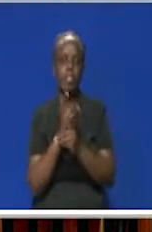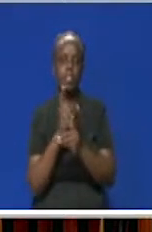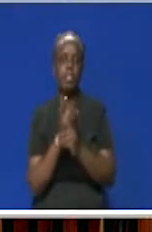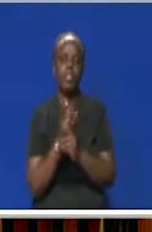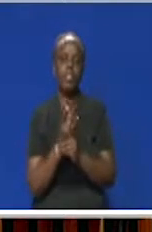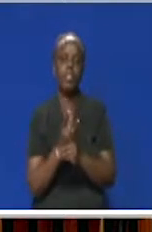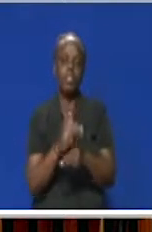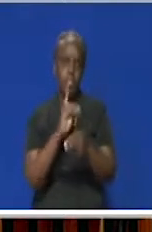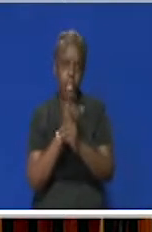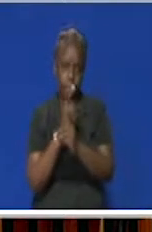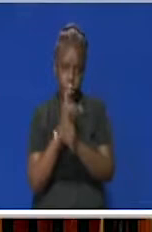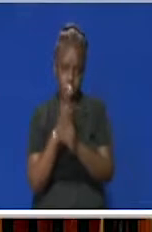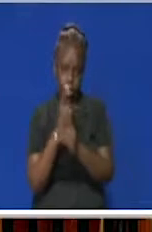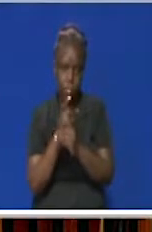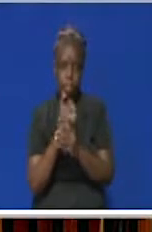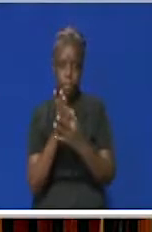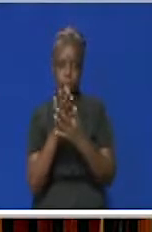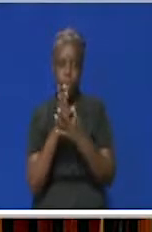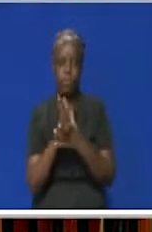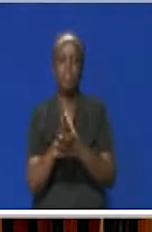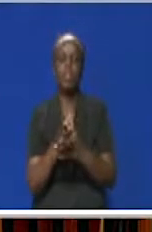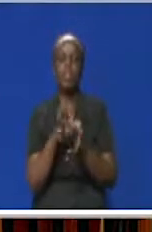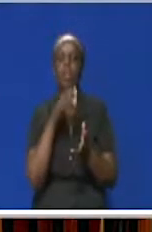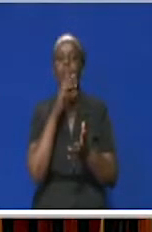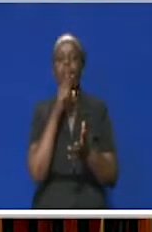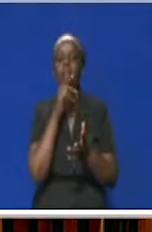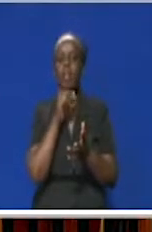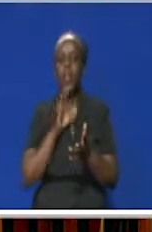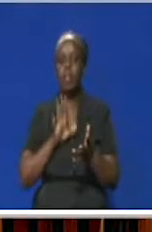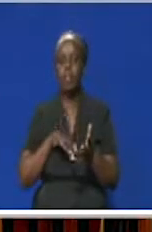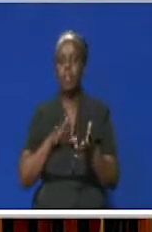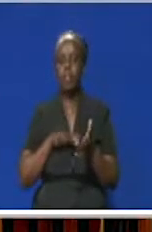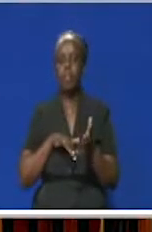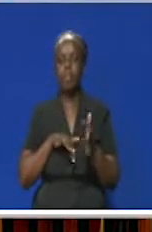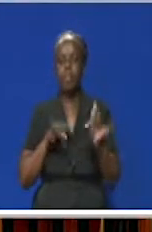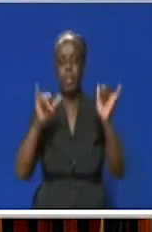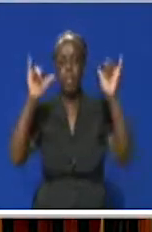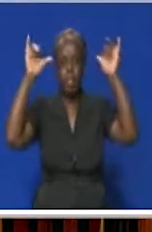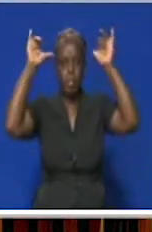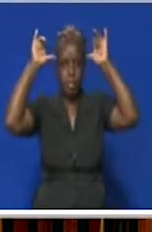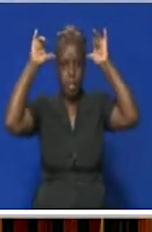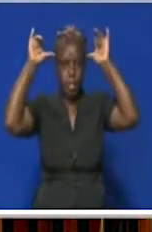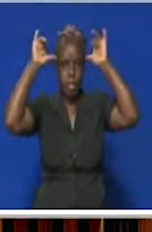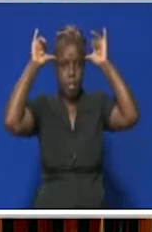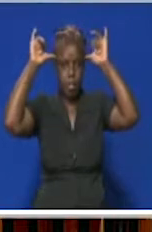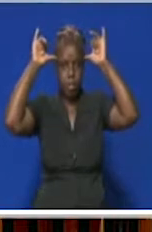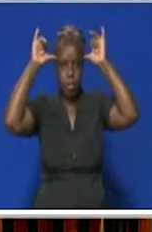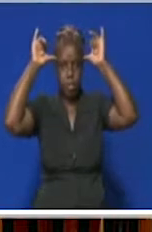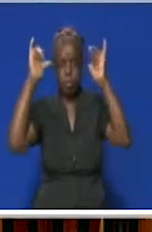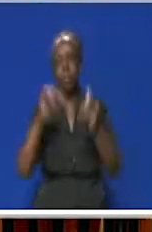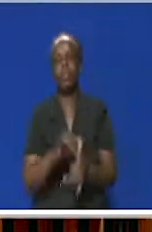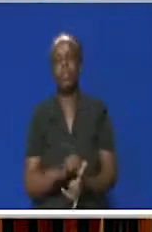or differentiate between male and female